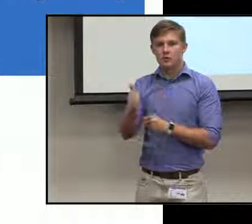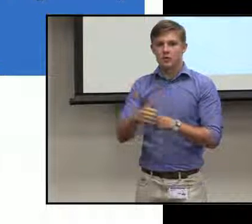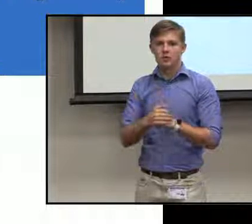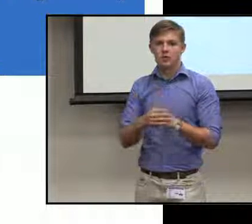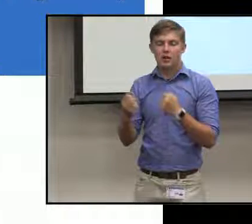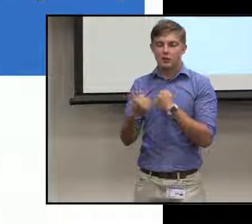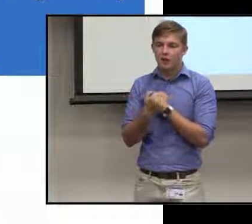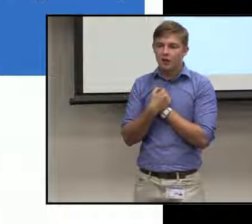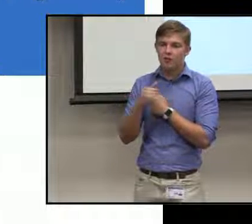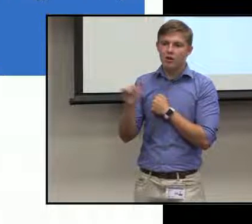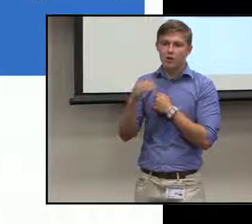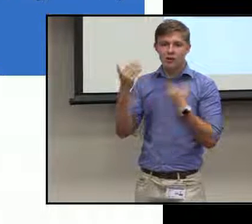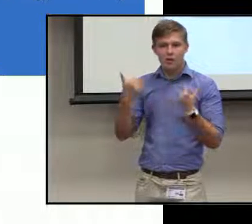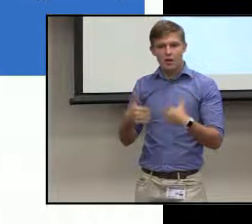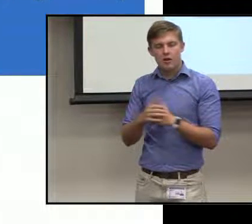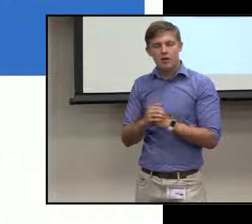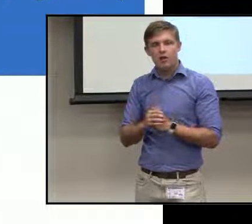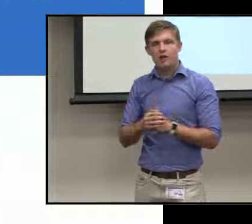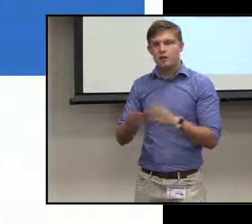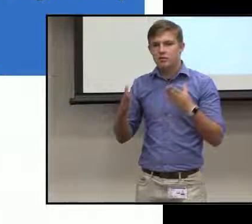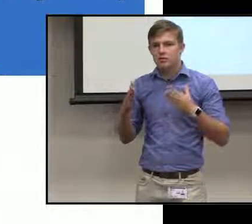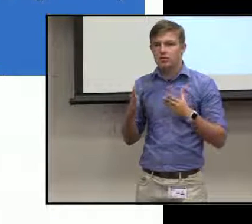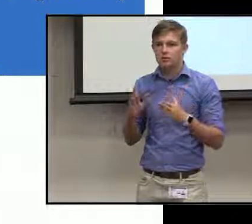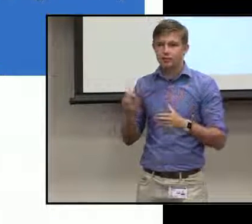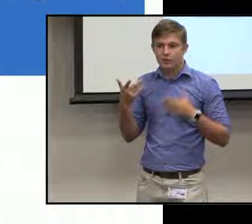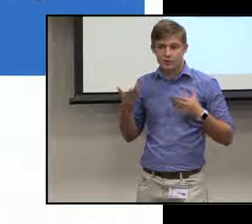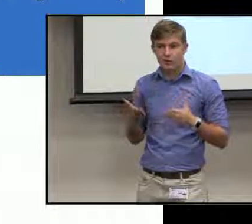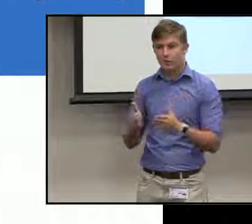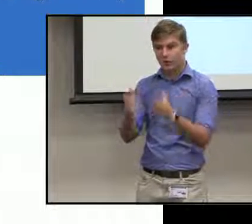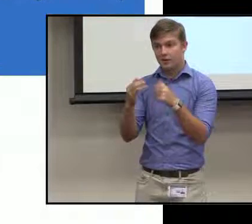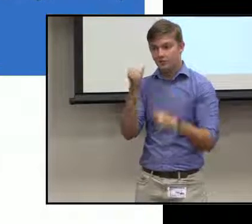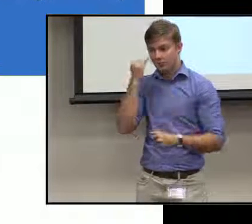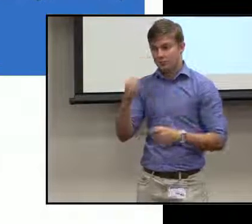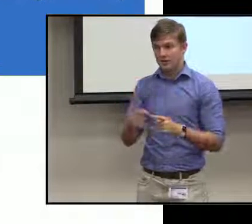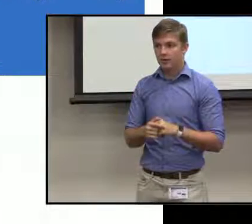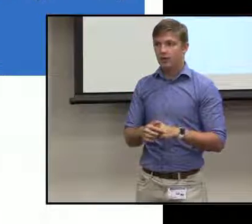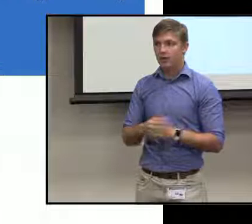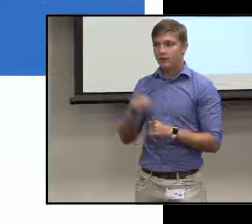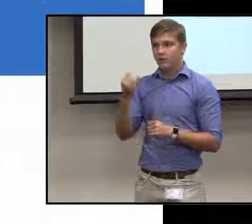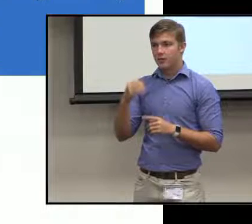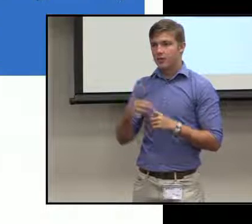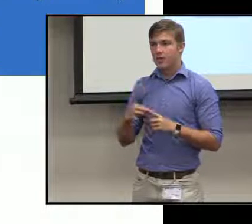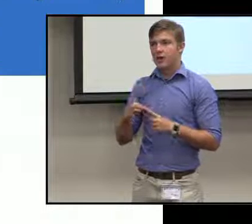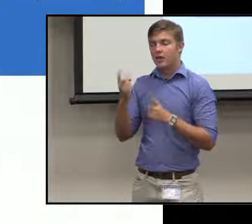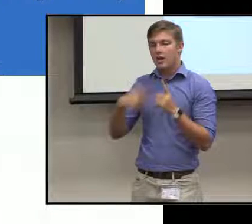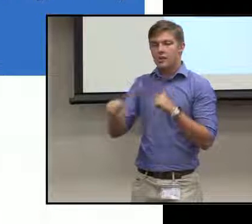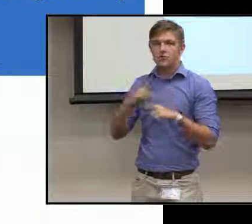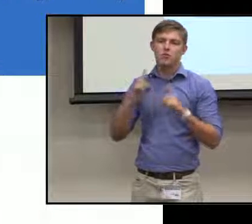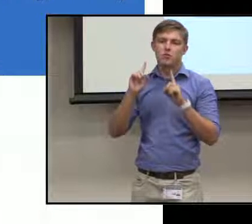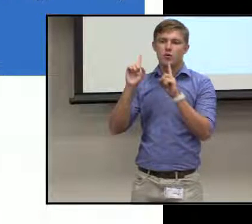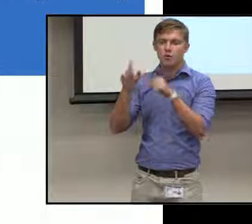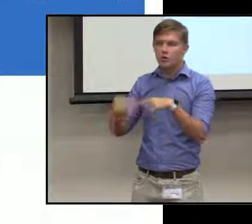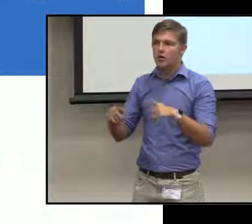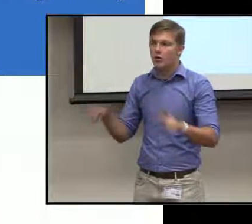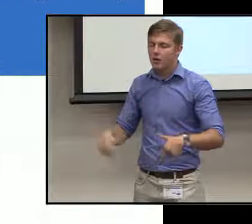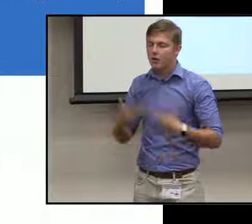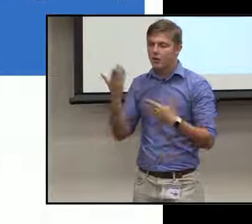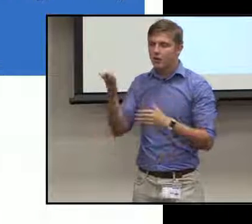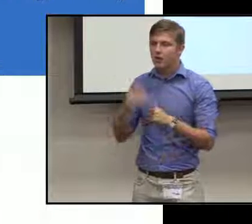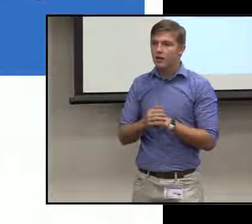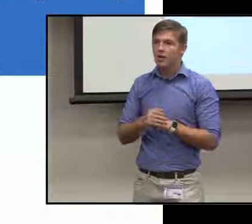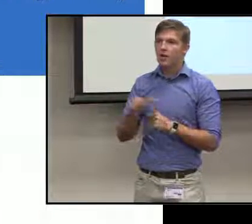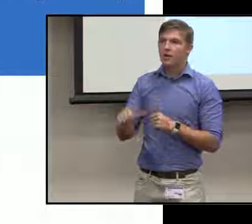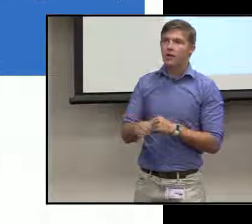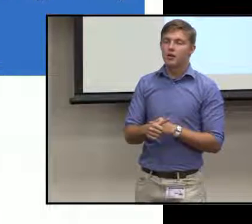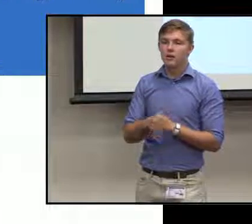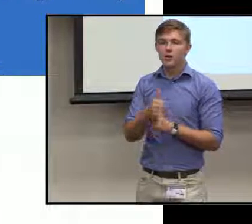do. And that's just the way it is, unless you go and live there. And then you will too. But other faculty members love the country that they